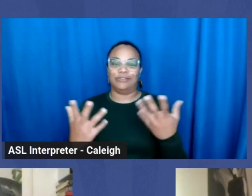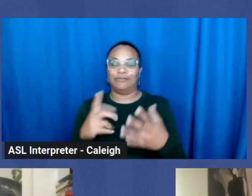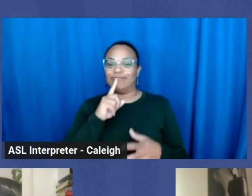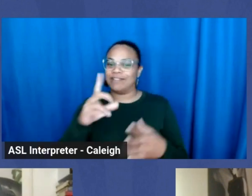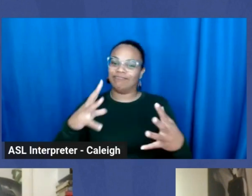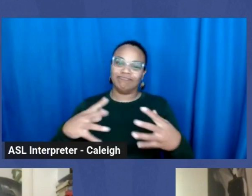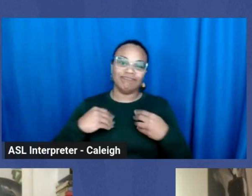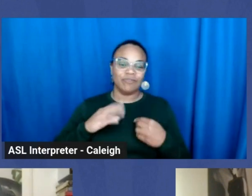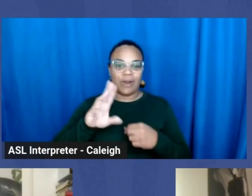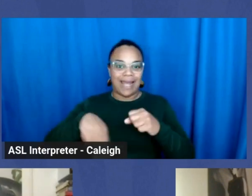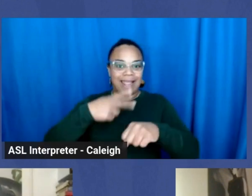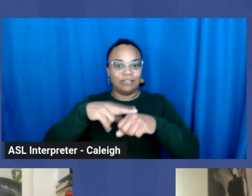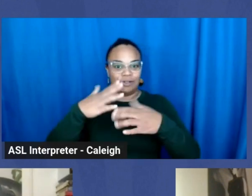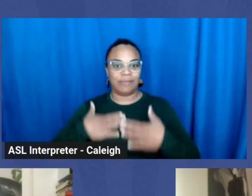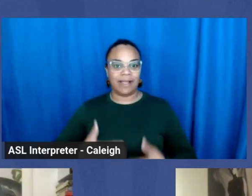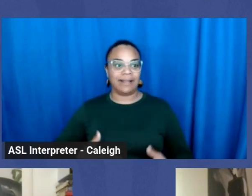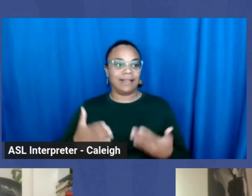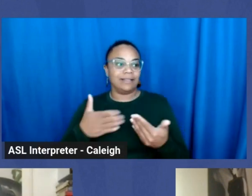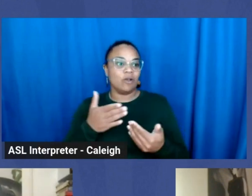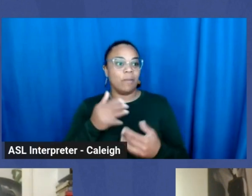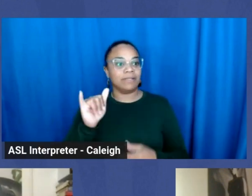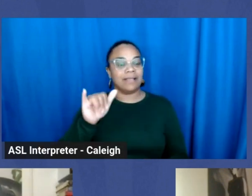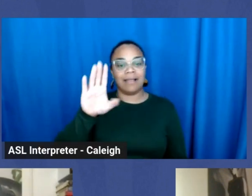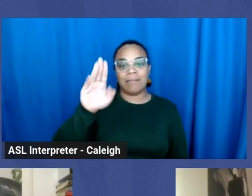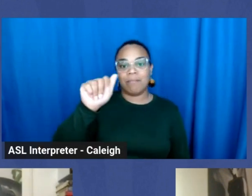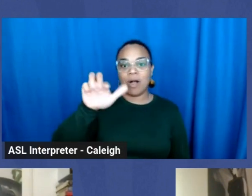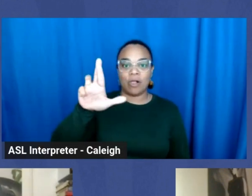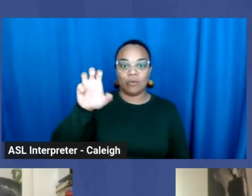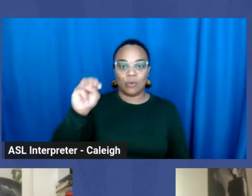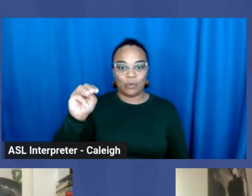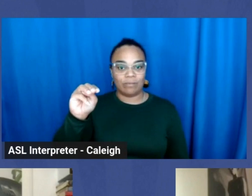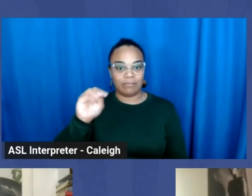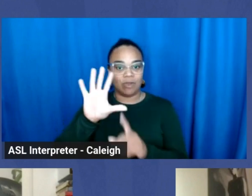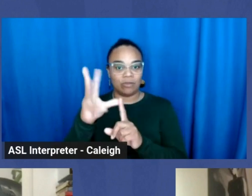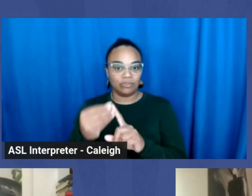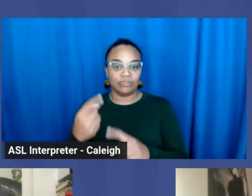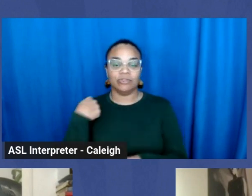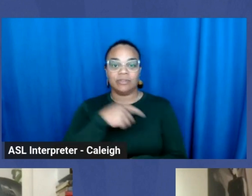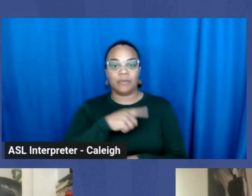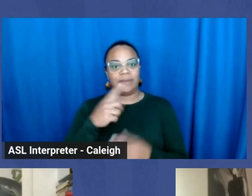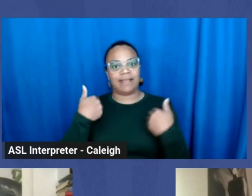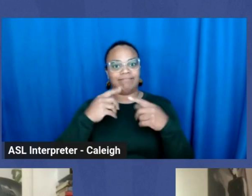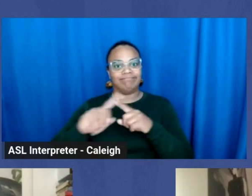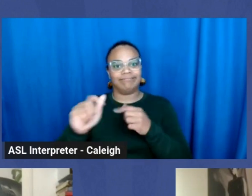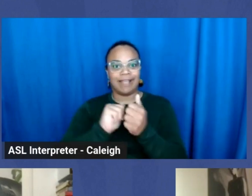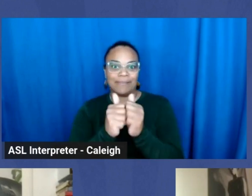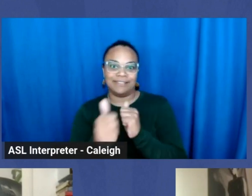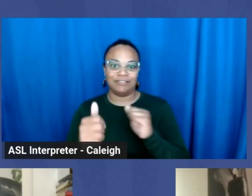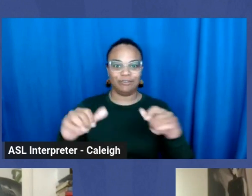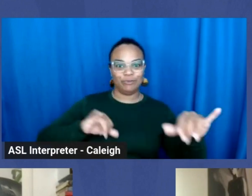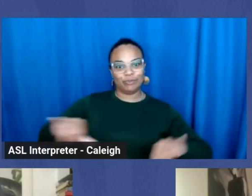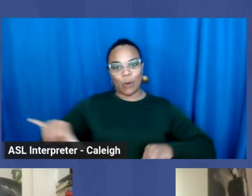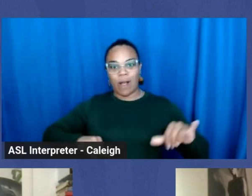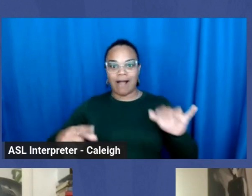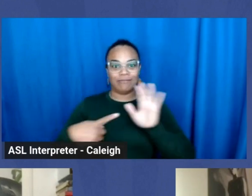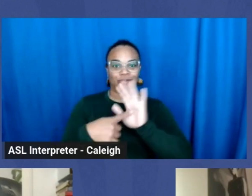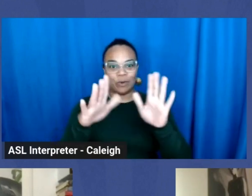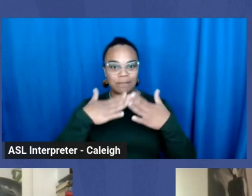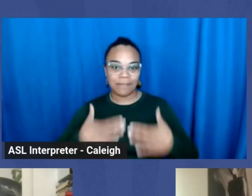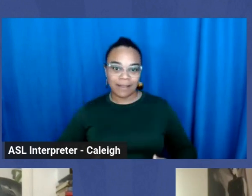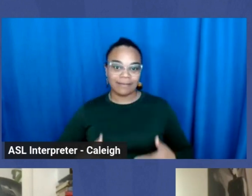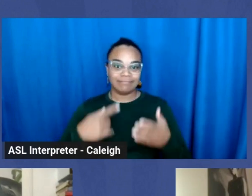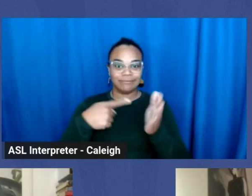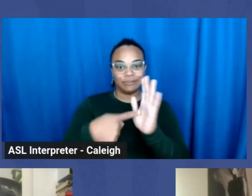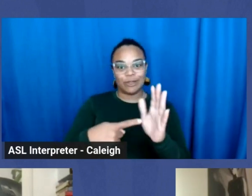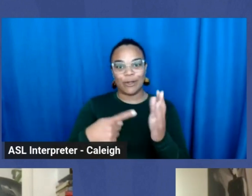competitions. It's almost similar to ballroom culture, where we have different competitions to show off, your body, to show off what you have, what